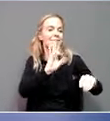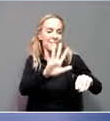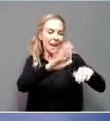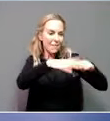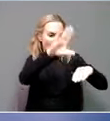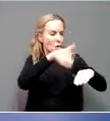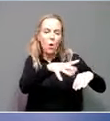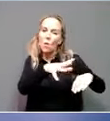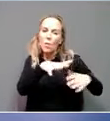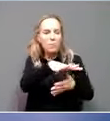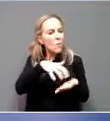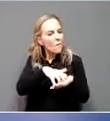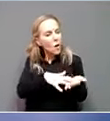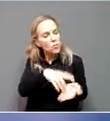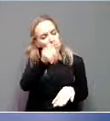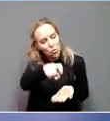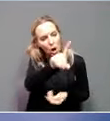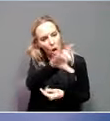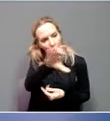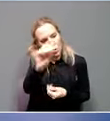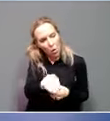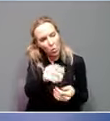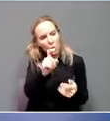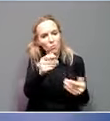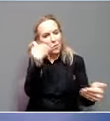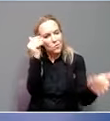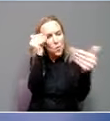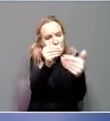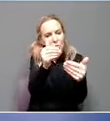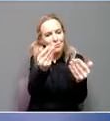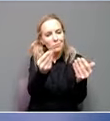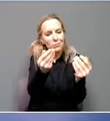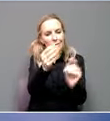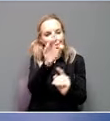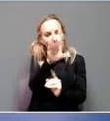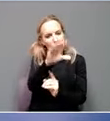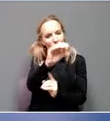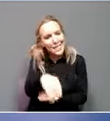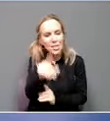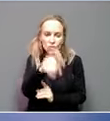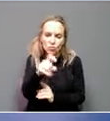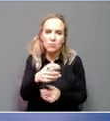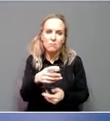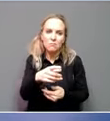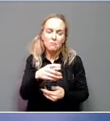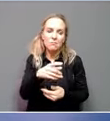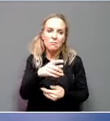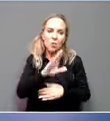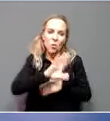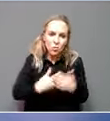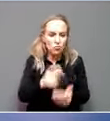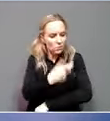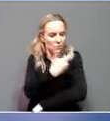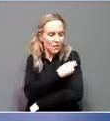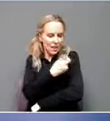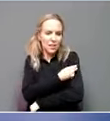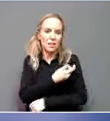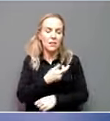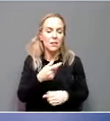have 100% or near 100% signed up. My worry is that everybody that we don't sign up in this group, we are